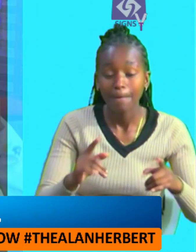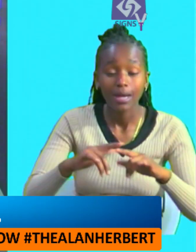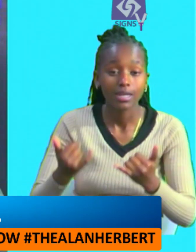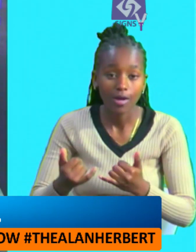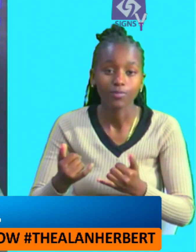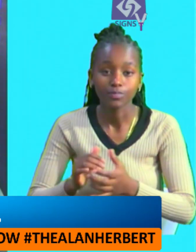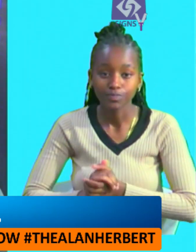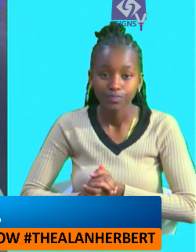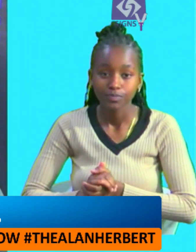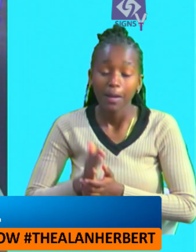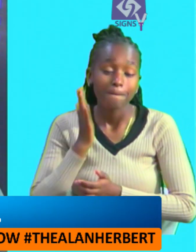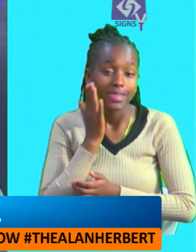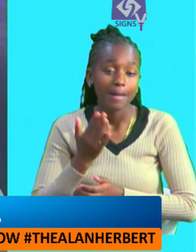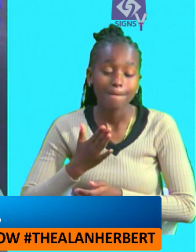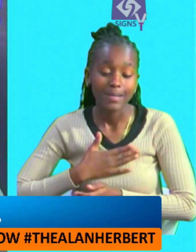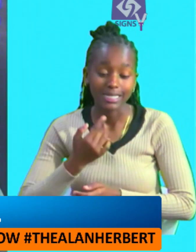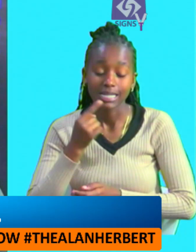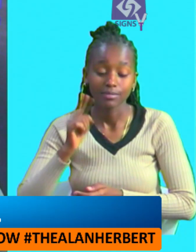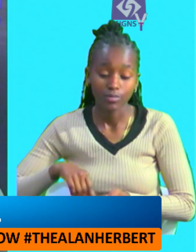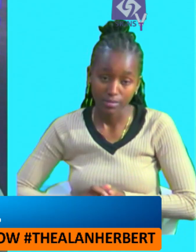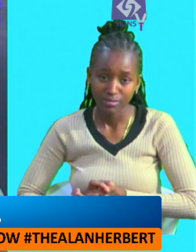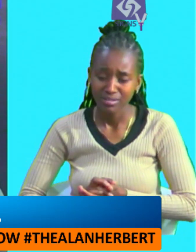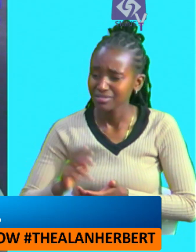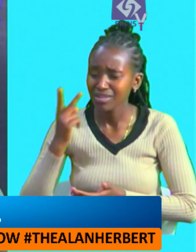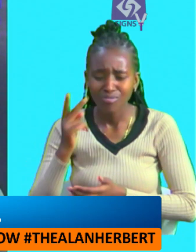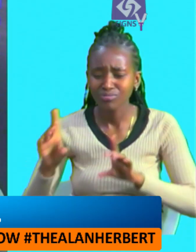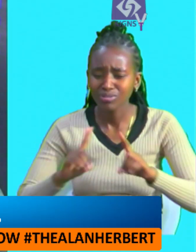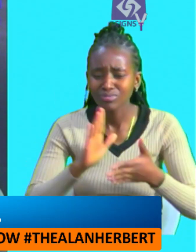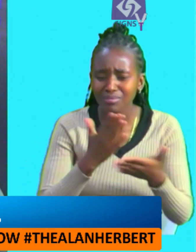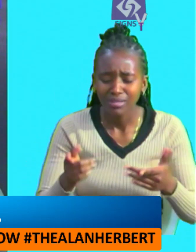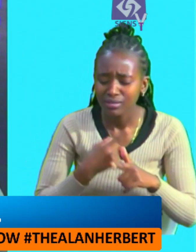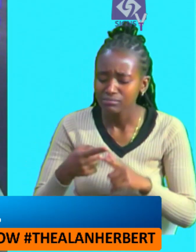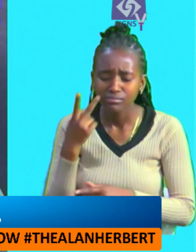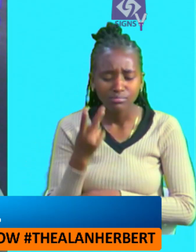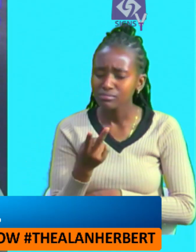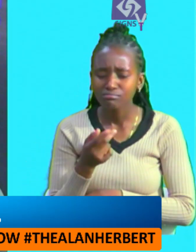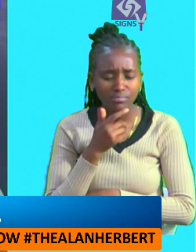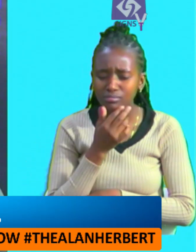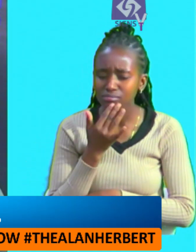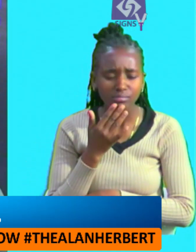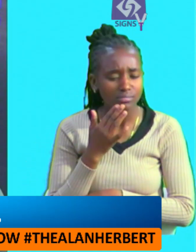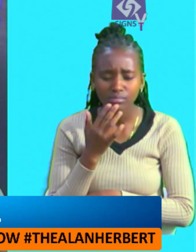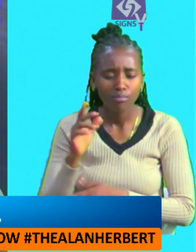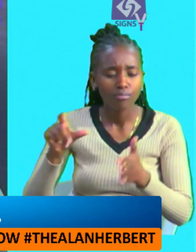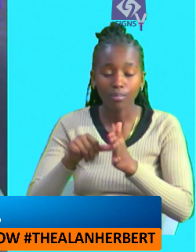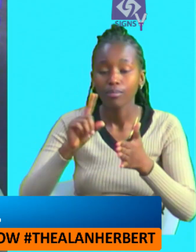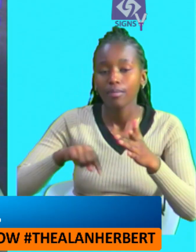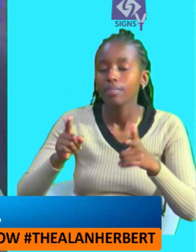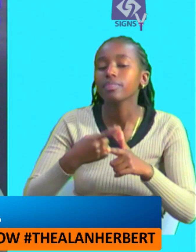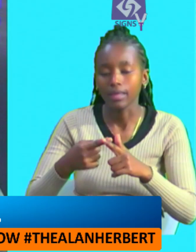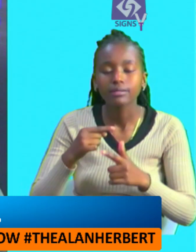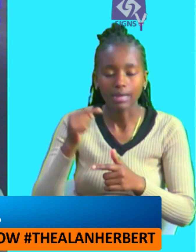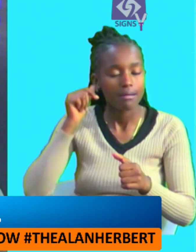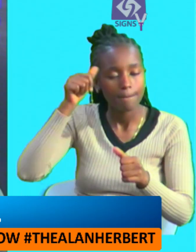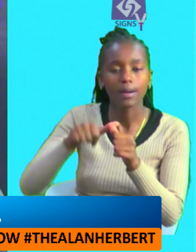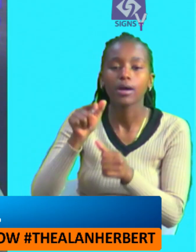alafu haukutumia vizuri. Yeah. Like I want to live life a step at a time.